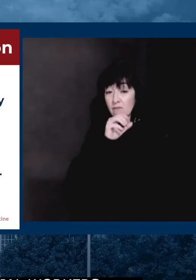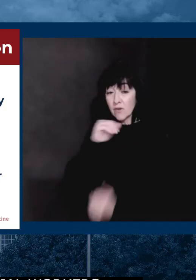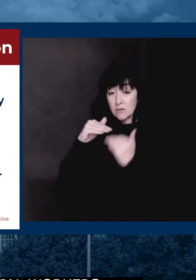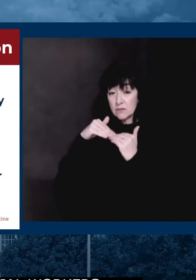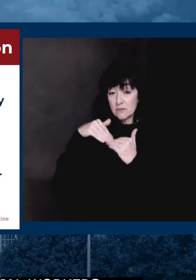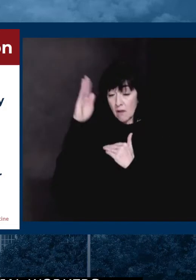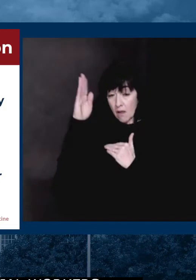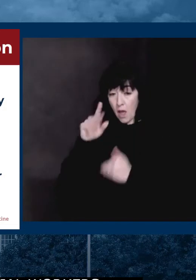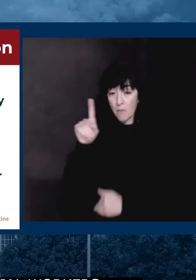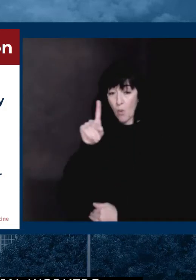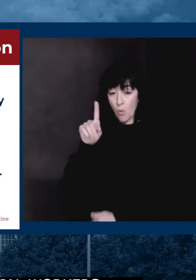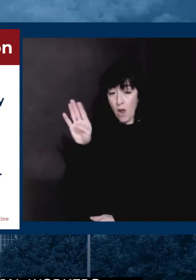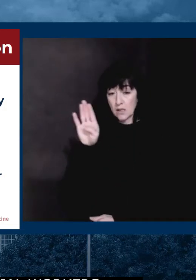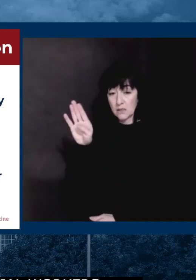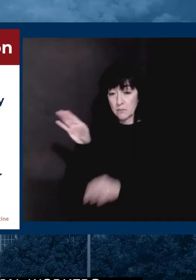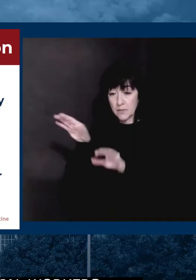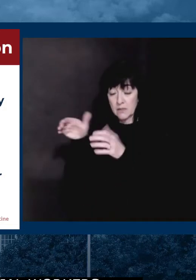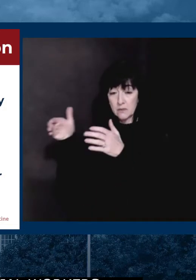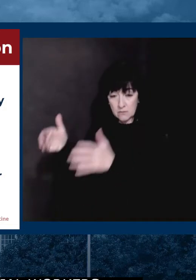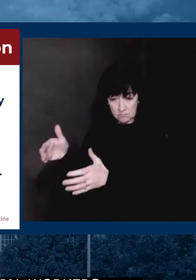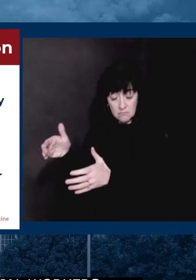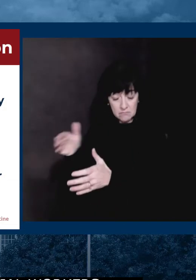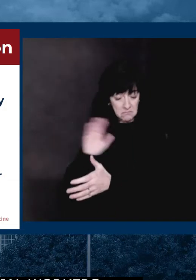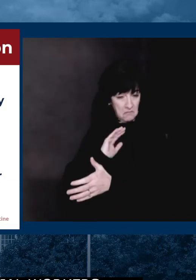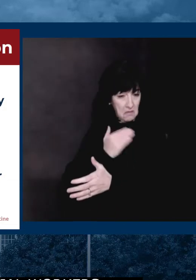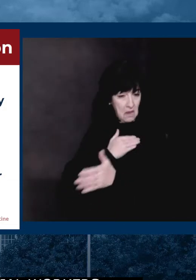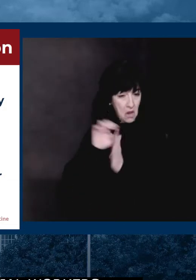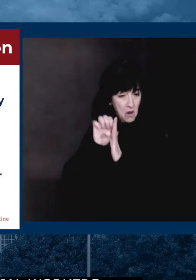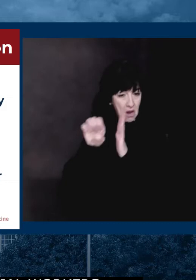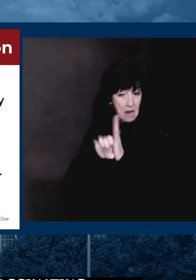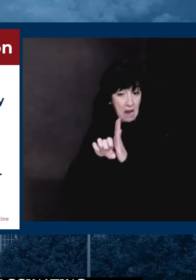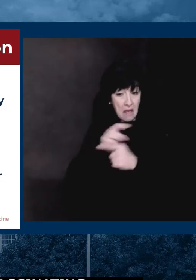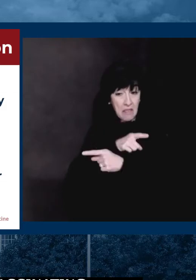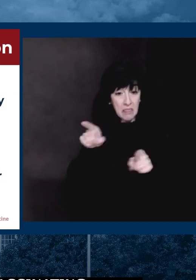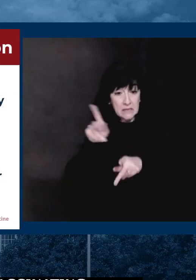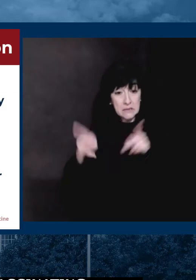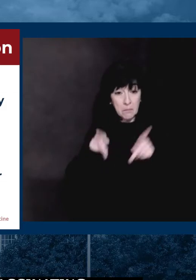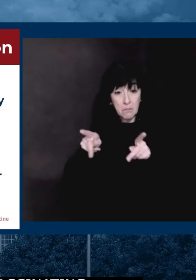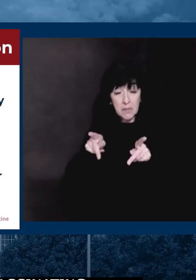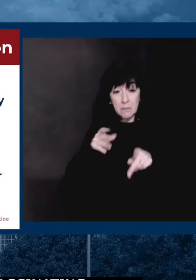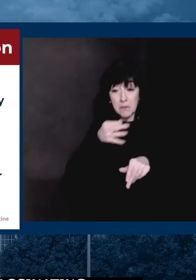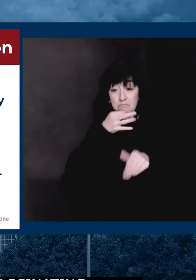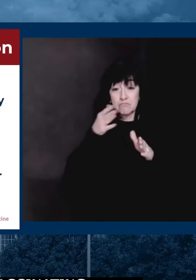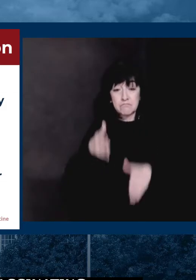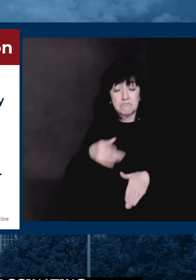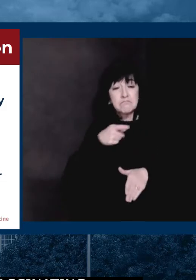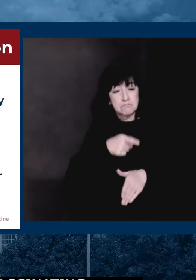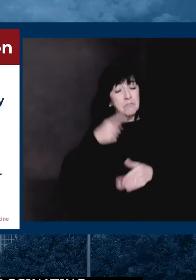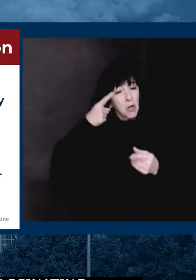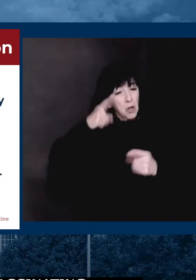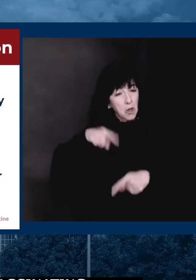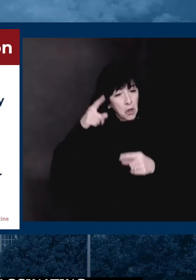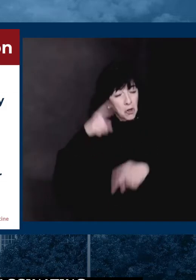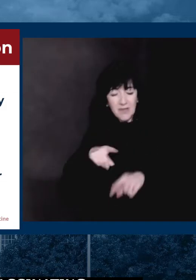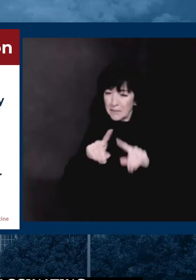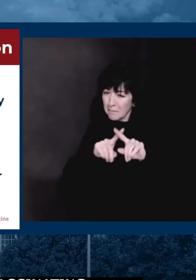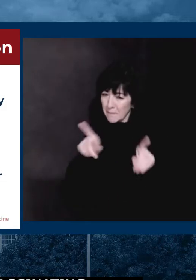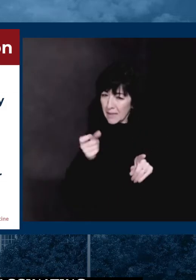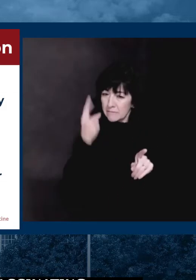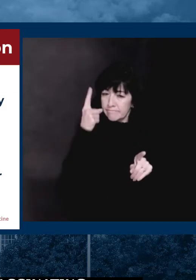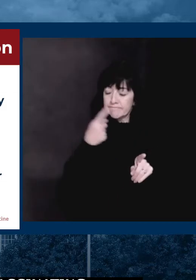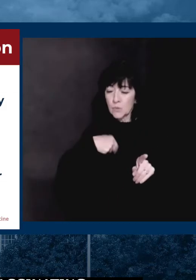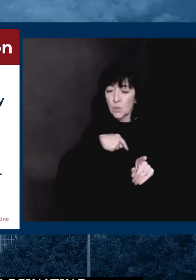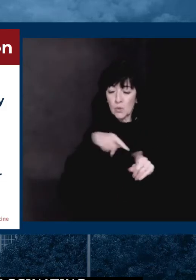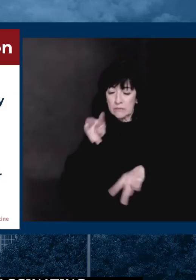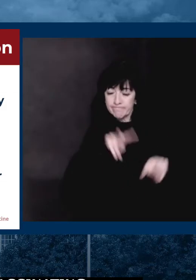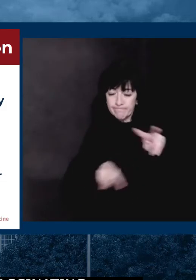ethics group agreed to that. They had discussions about going younger. We took a good look at our data,